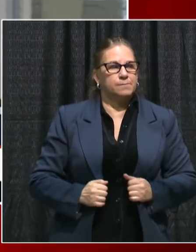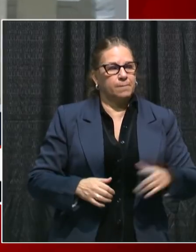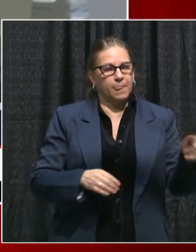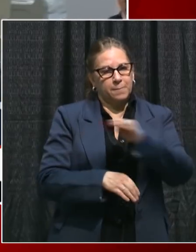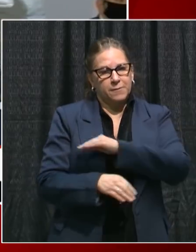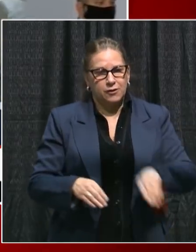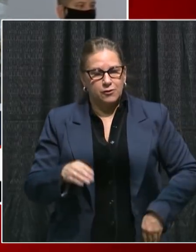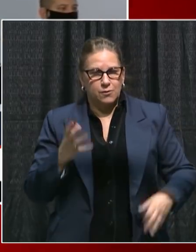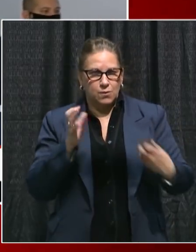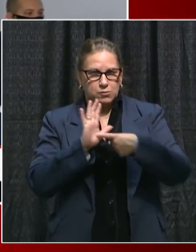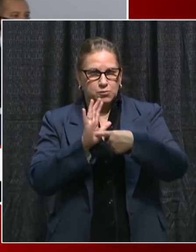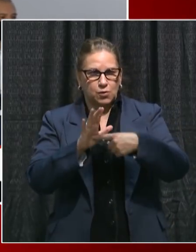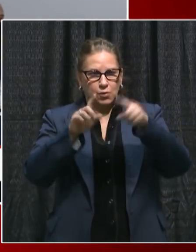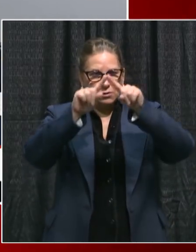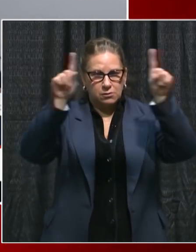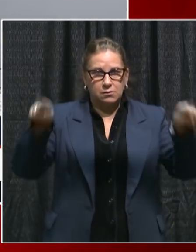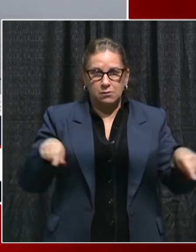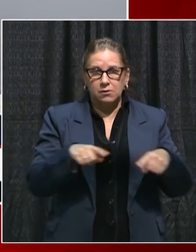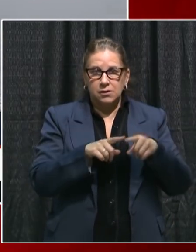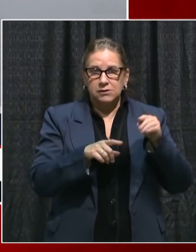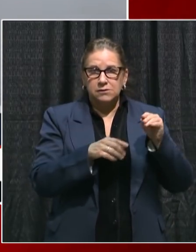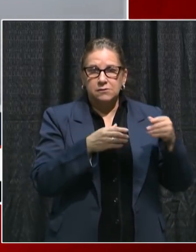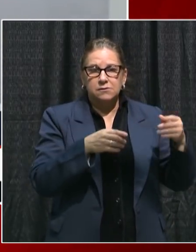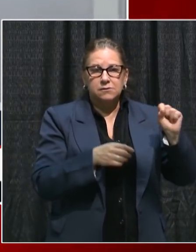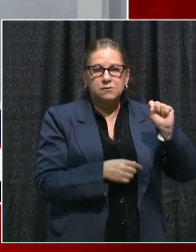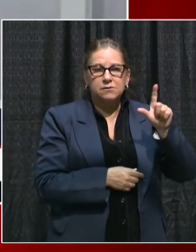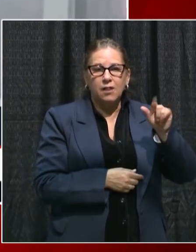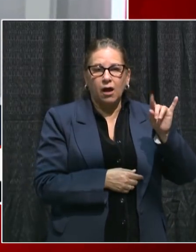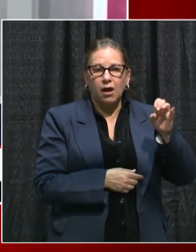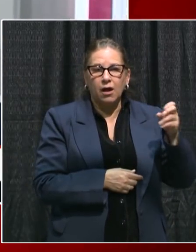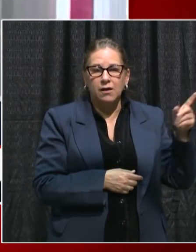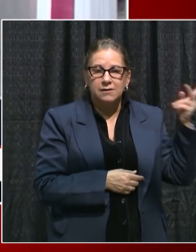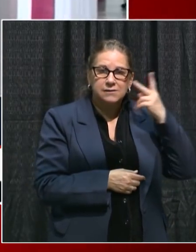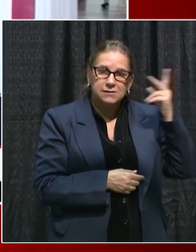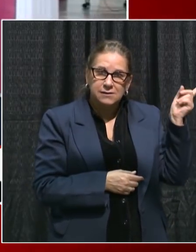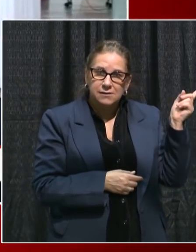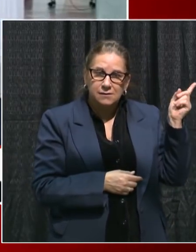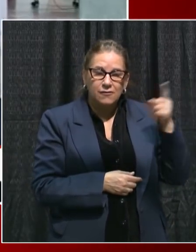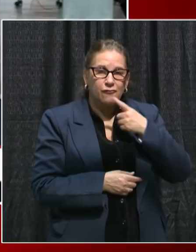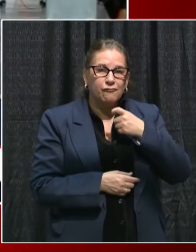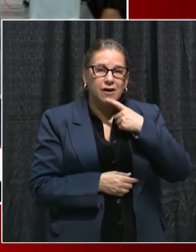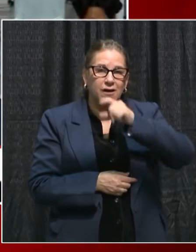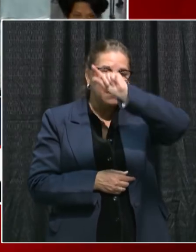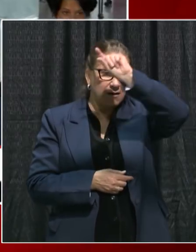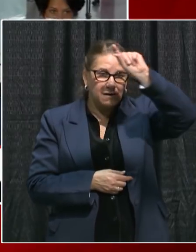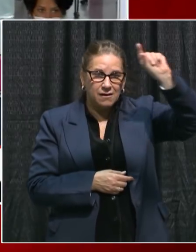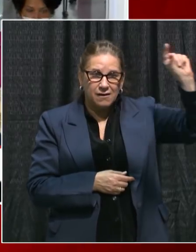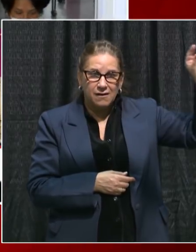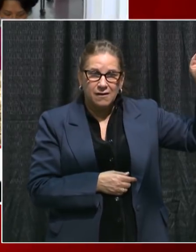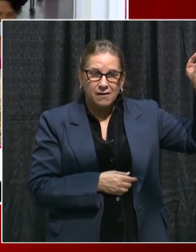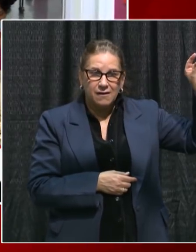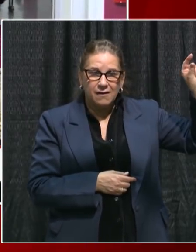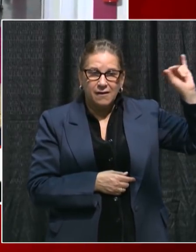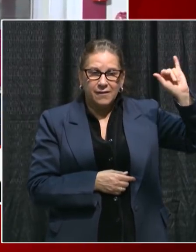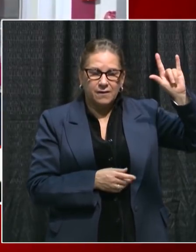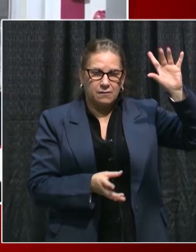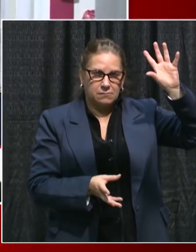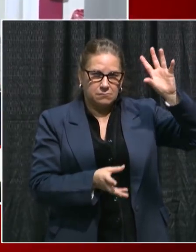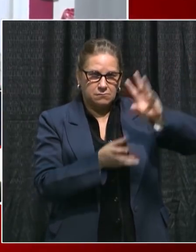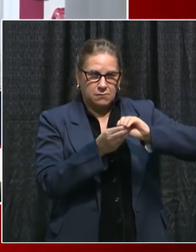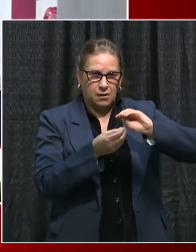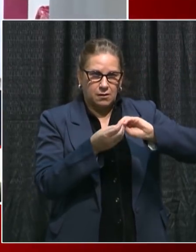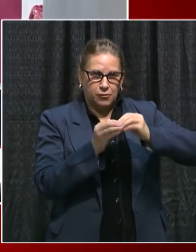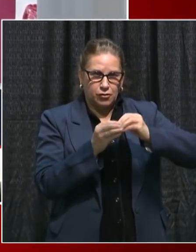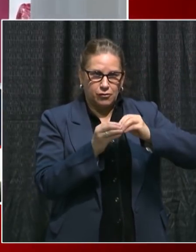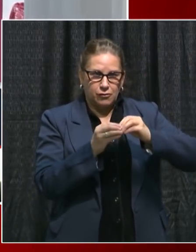can see above the red line there, which is the total number of people in our